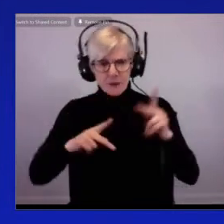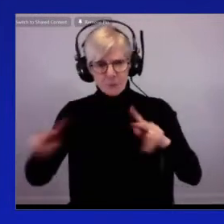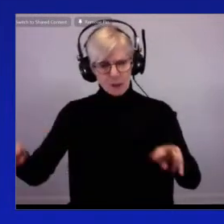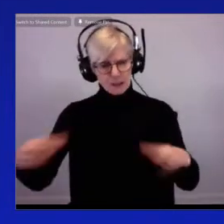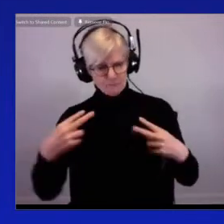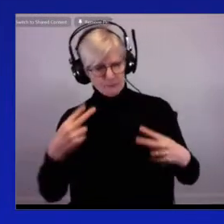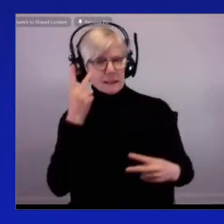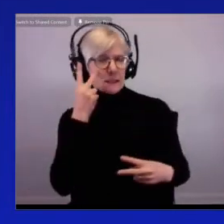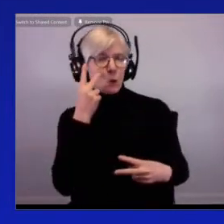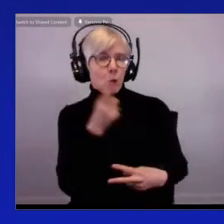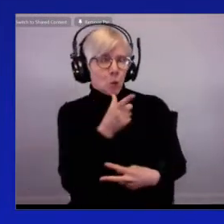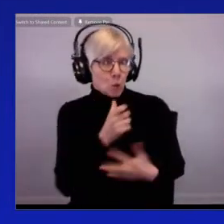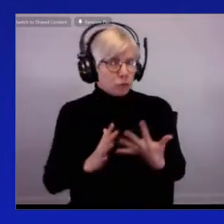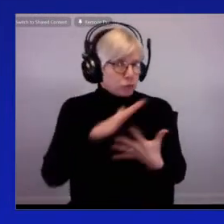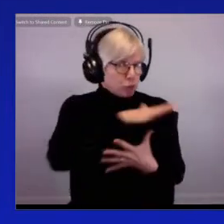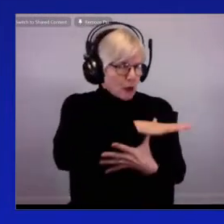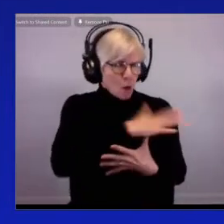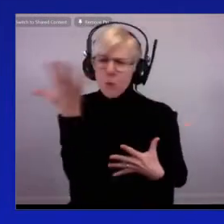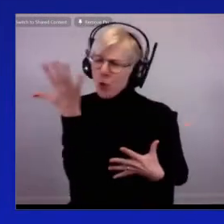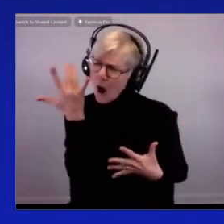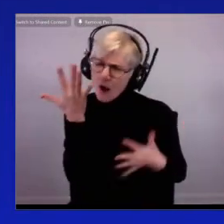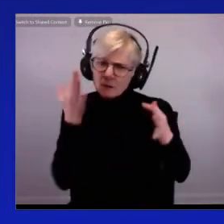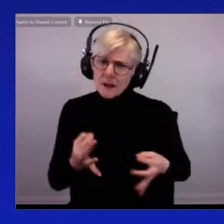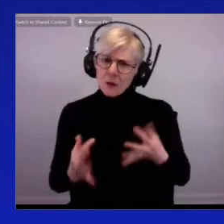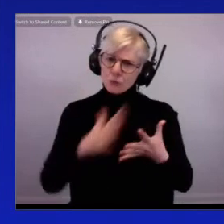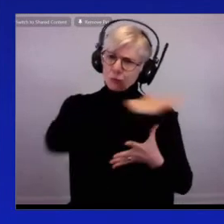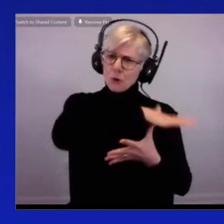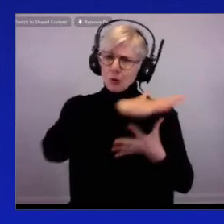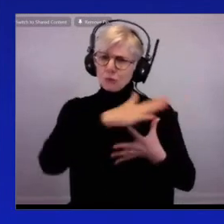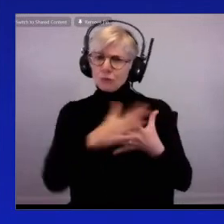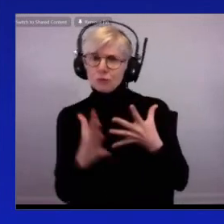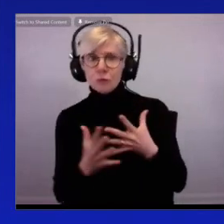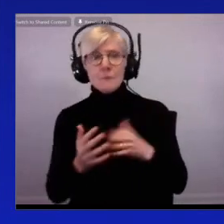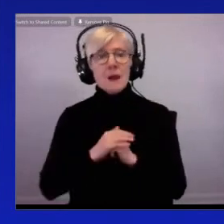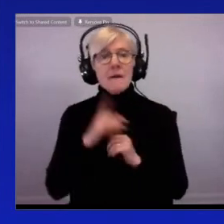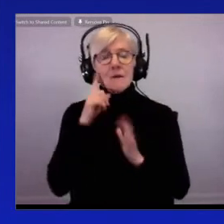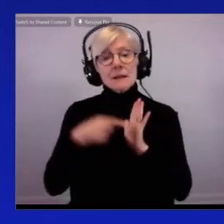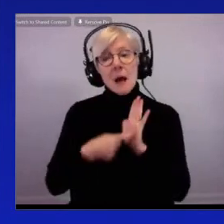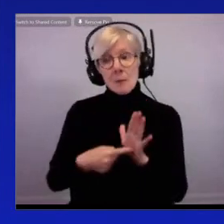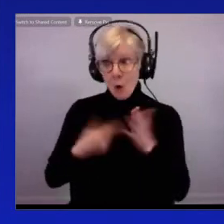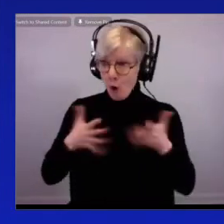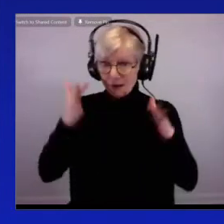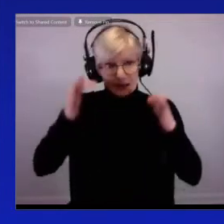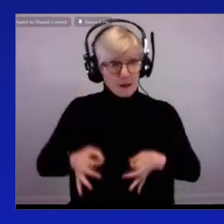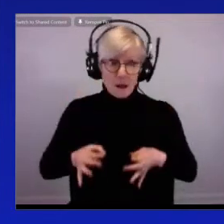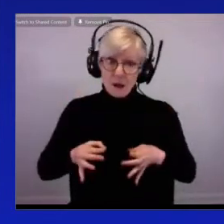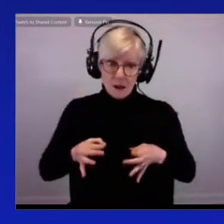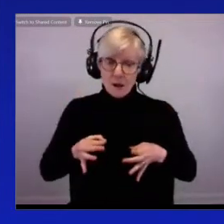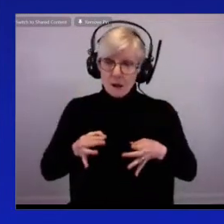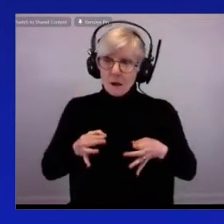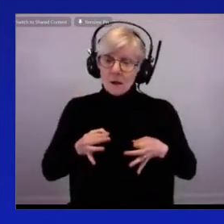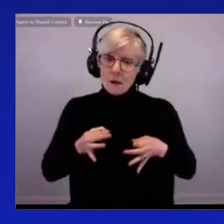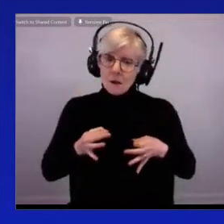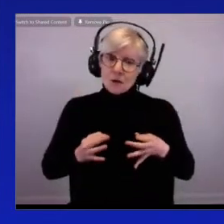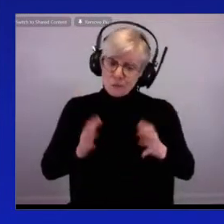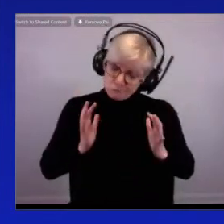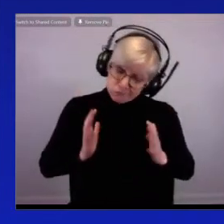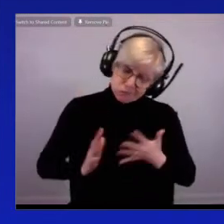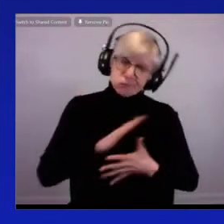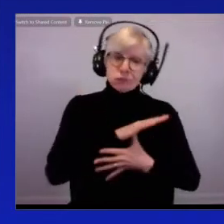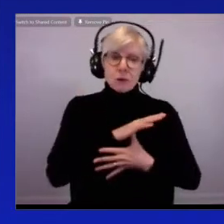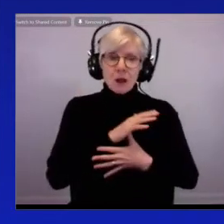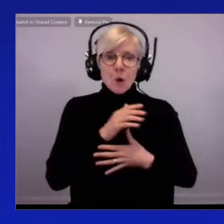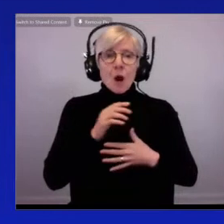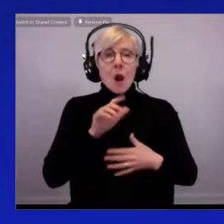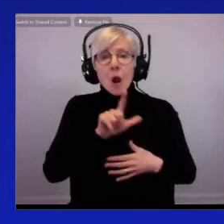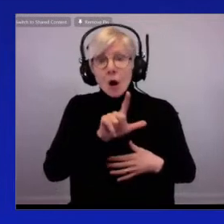is being vaccinated and why. So an example of decisions already that we had to make was determining which